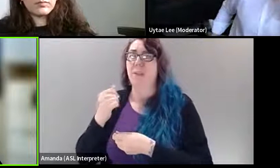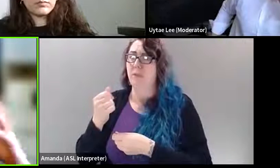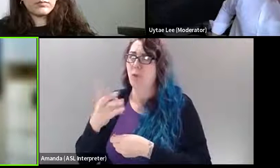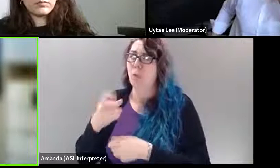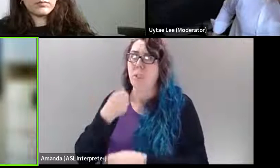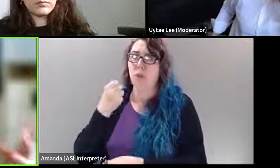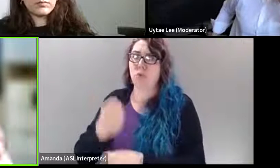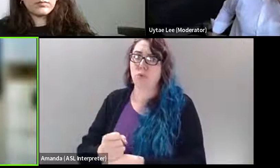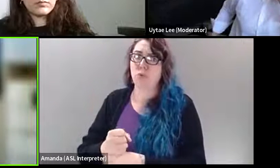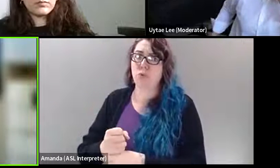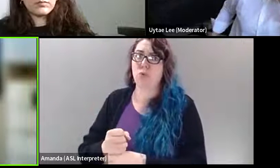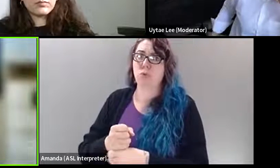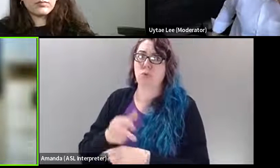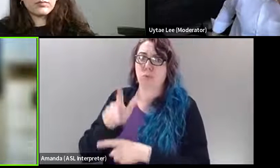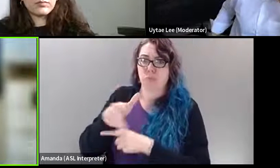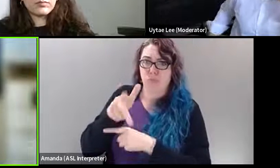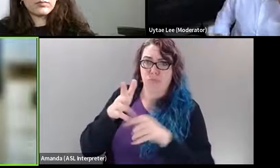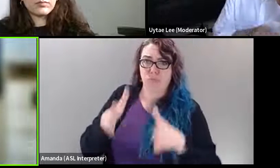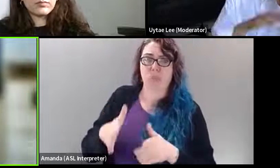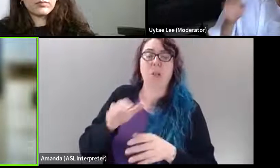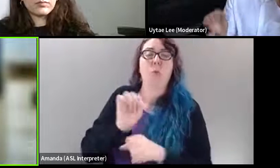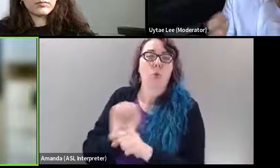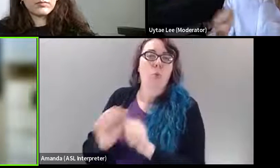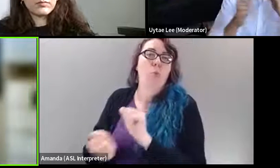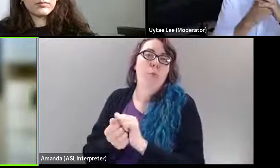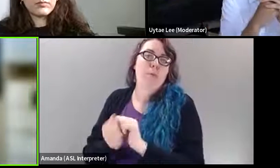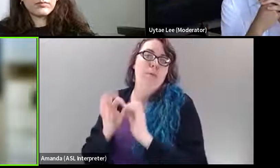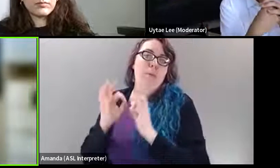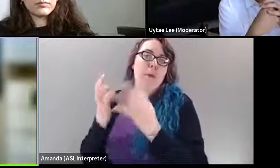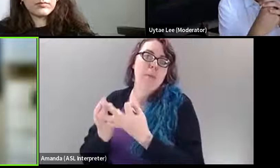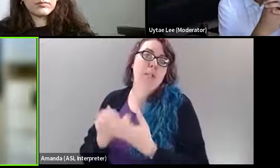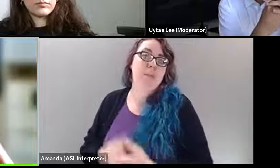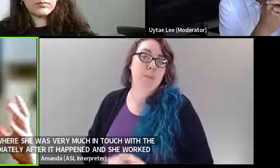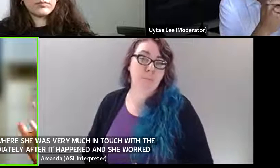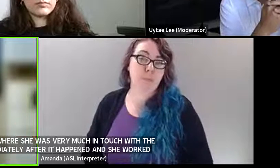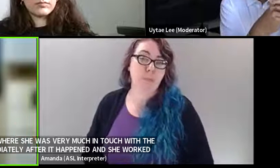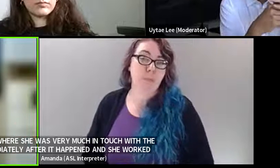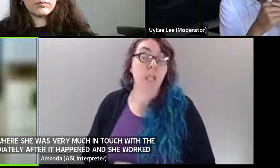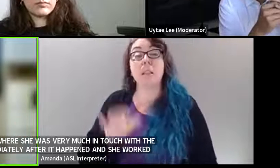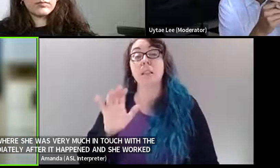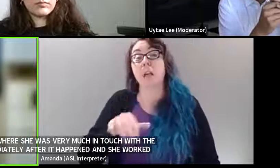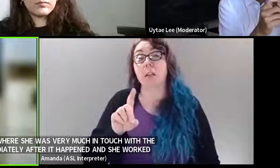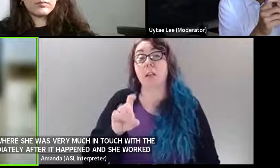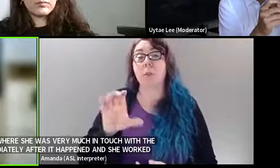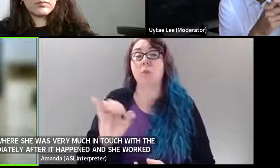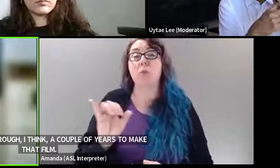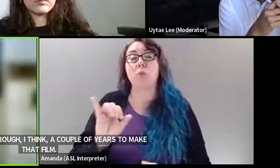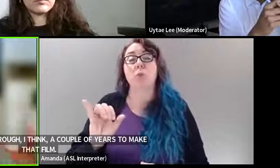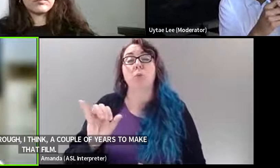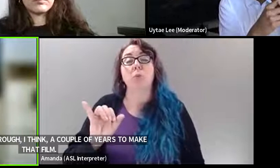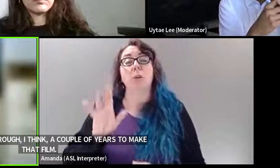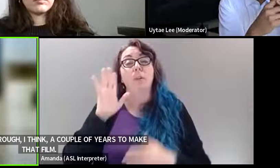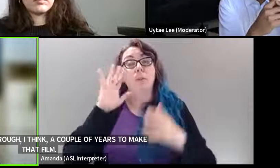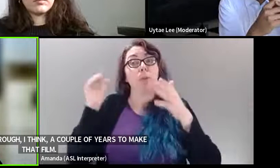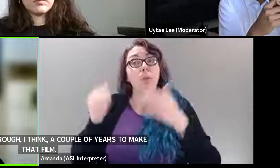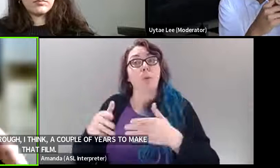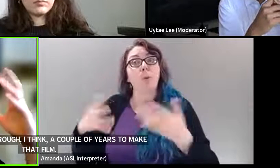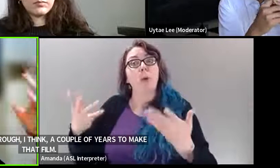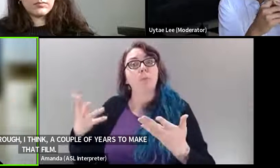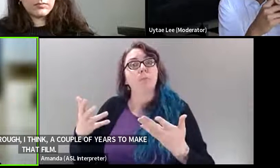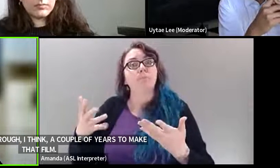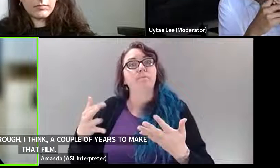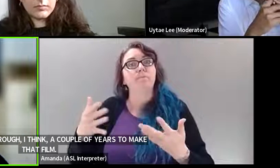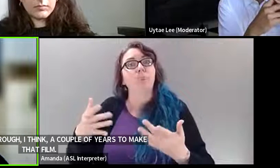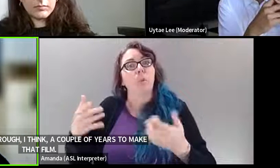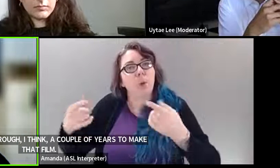the themes of the film that she was looking at and exploring, she was talking about so much that was happening in